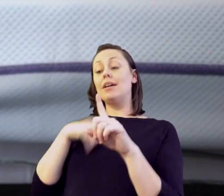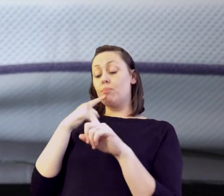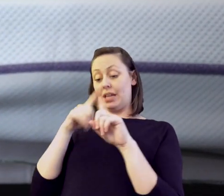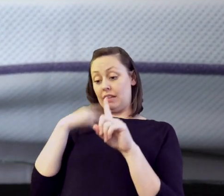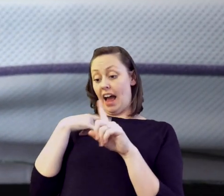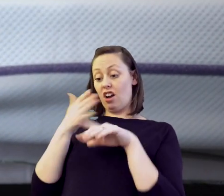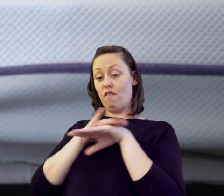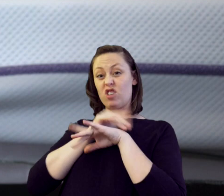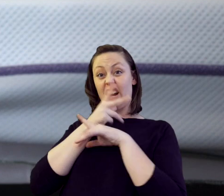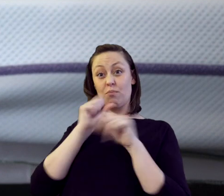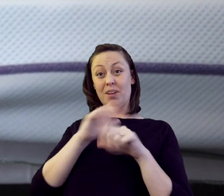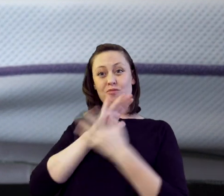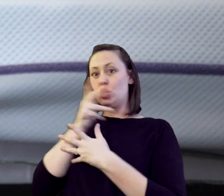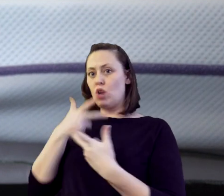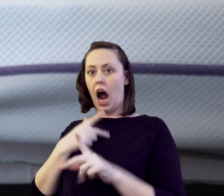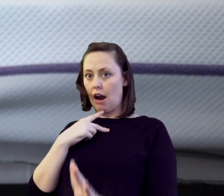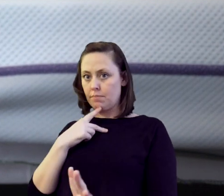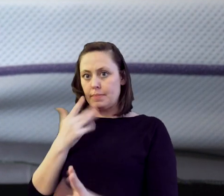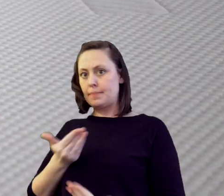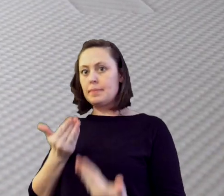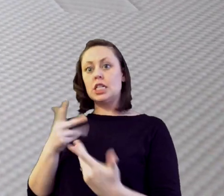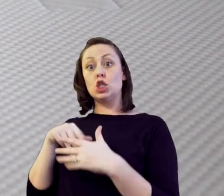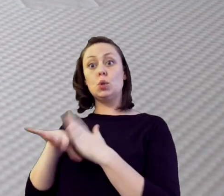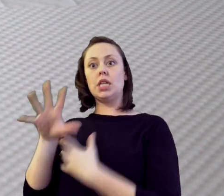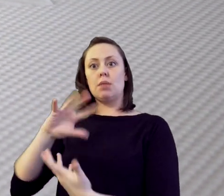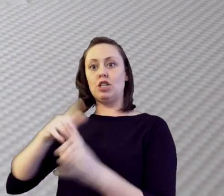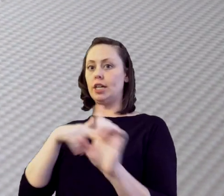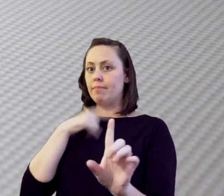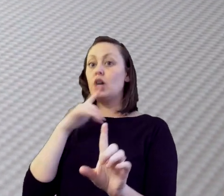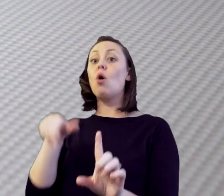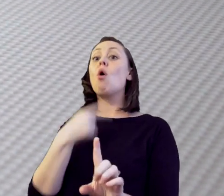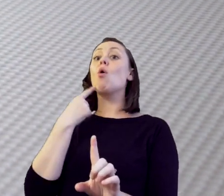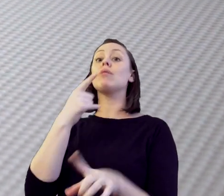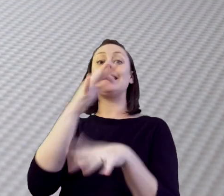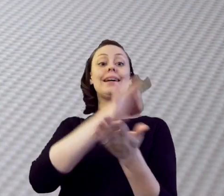removable, it's not advised that you machine wash it. It is spot clean only.